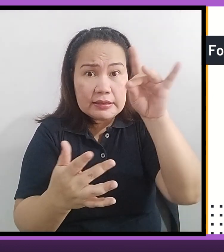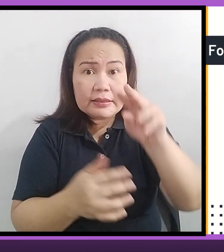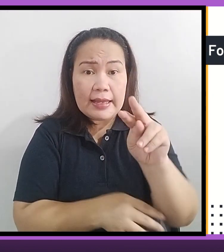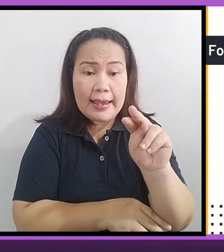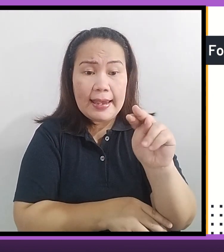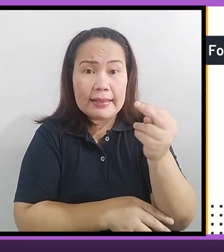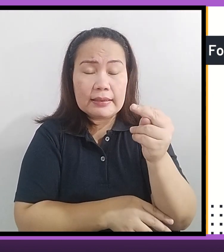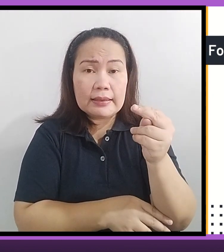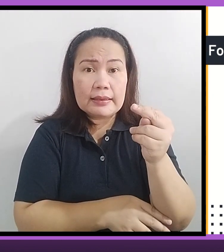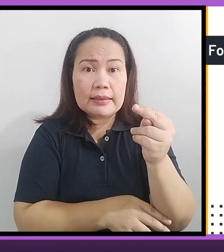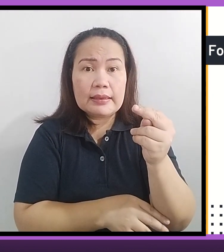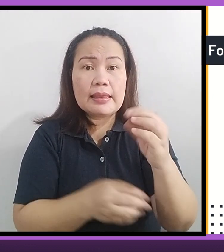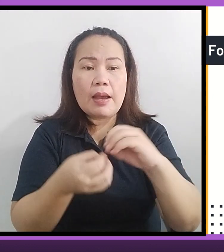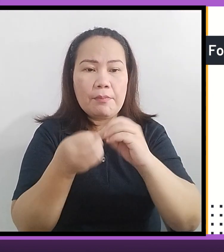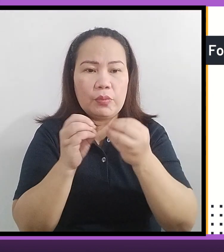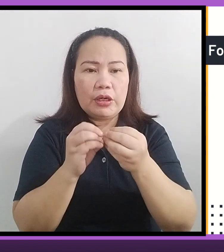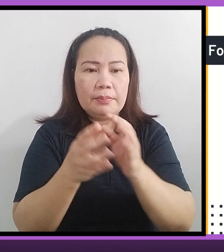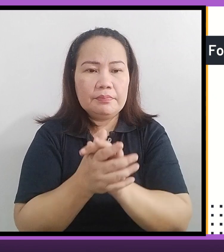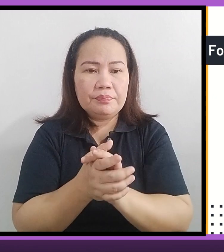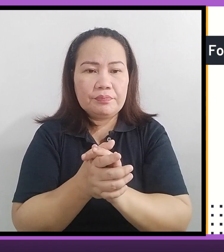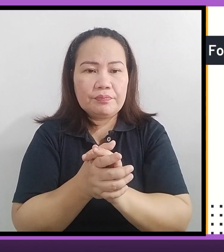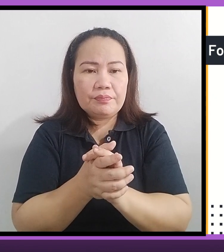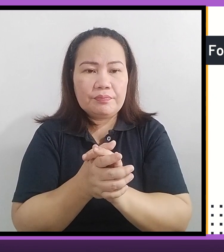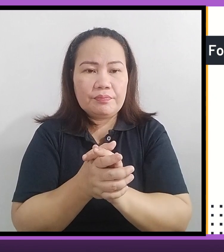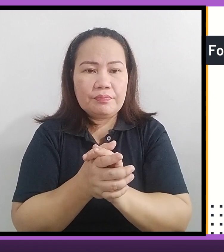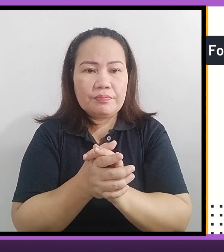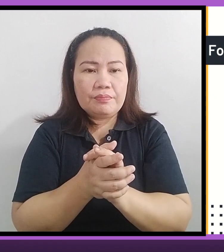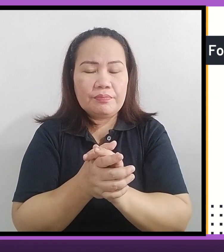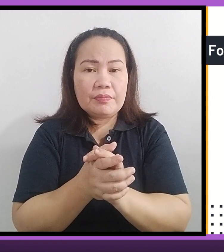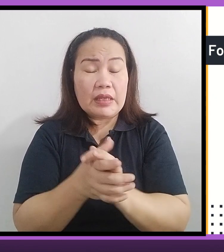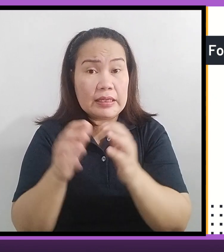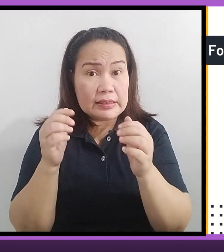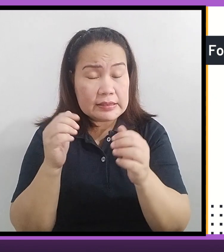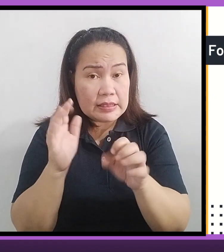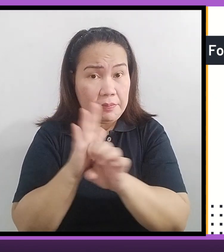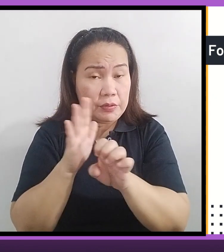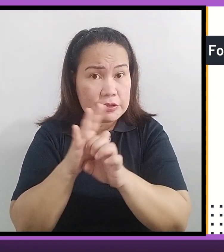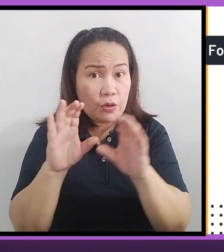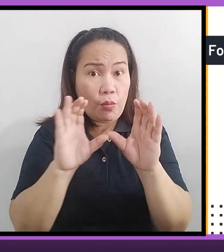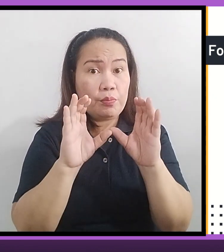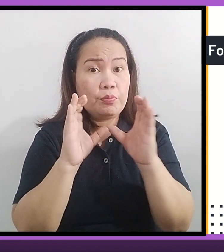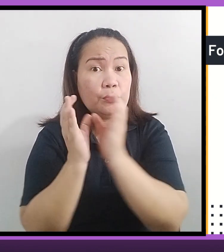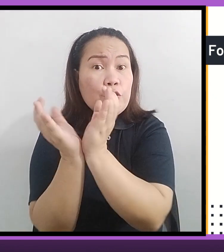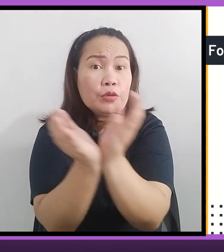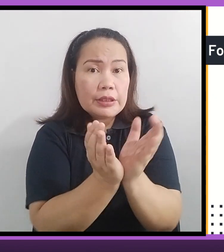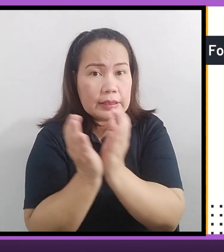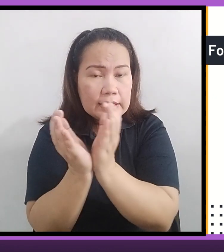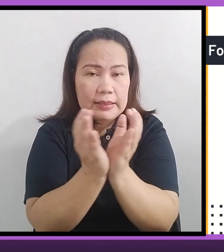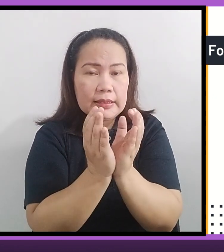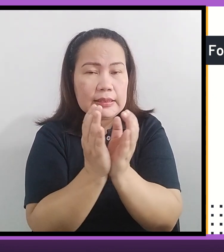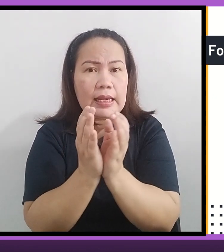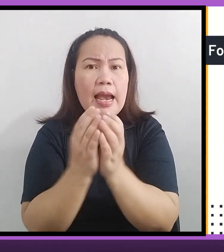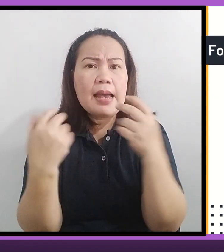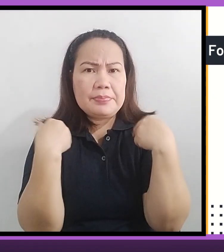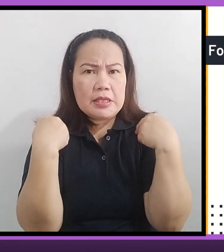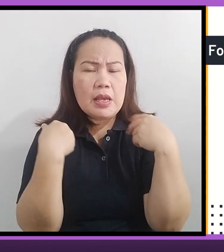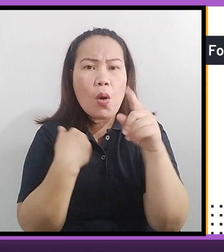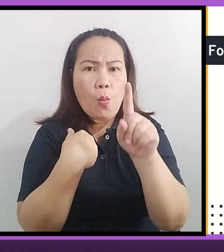let's say inarrange mo by numbers yung isang community. Let's say meron niyang